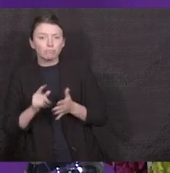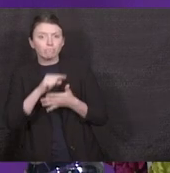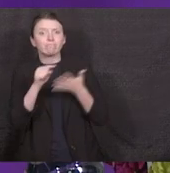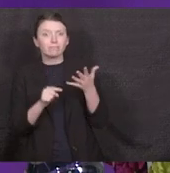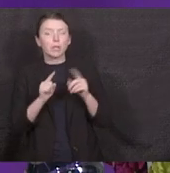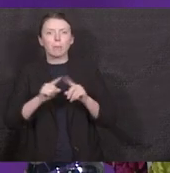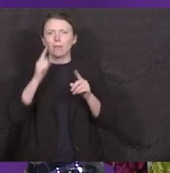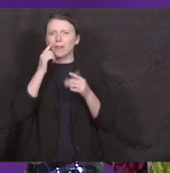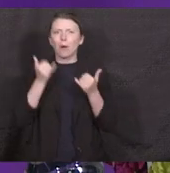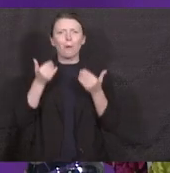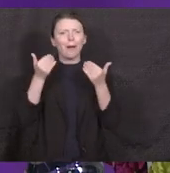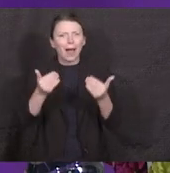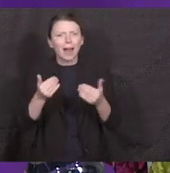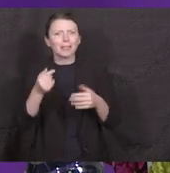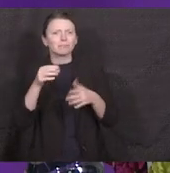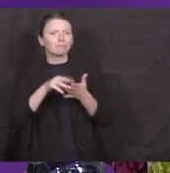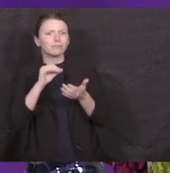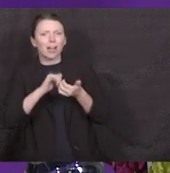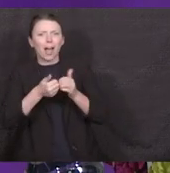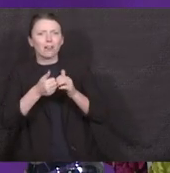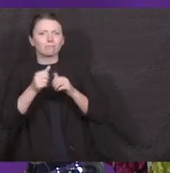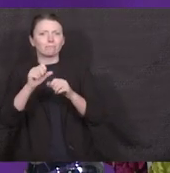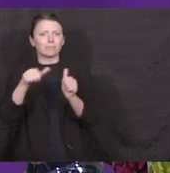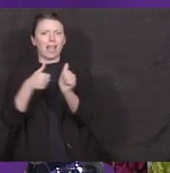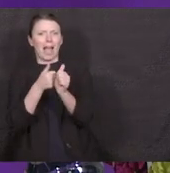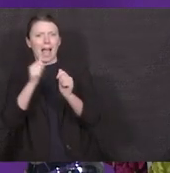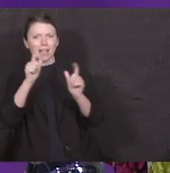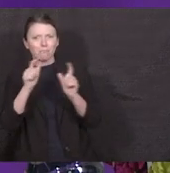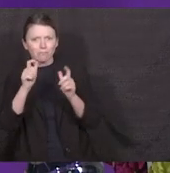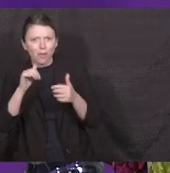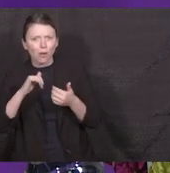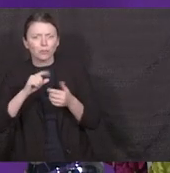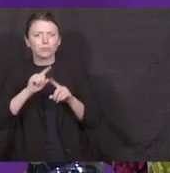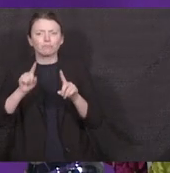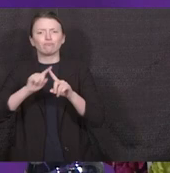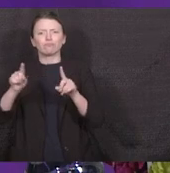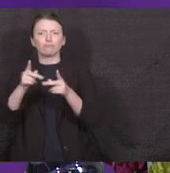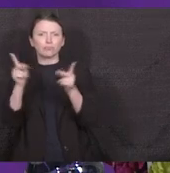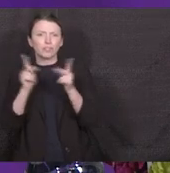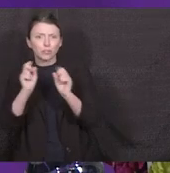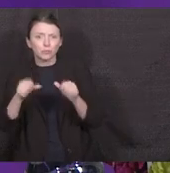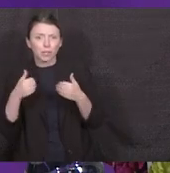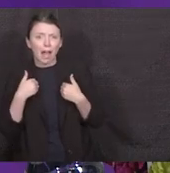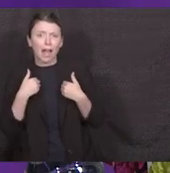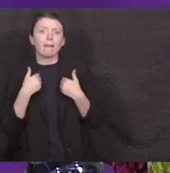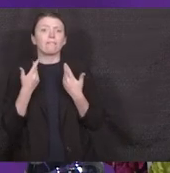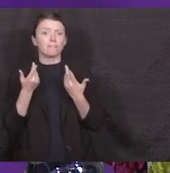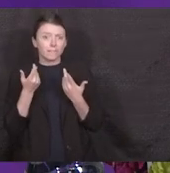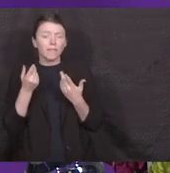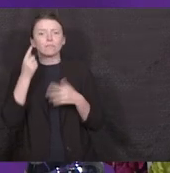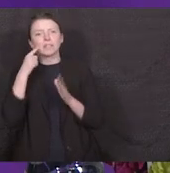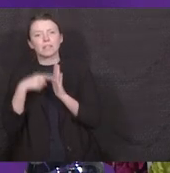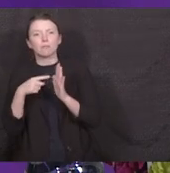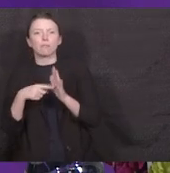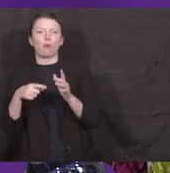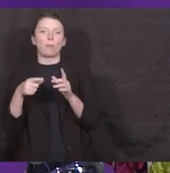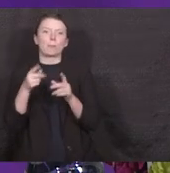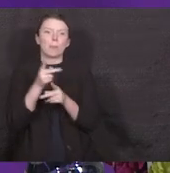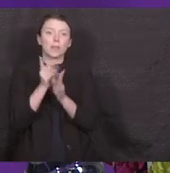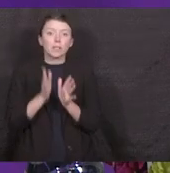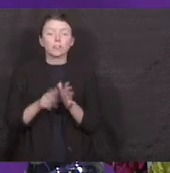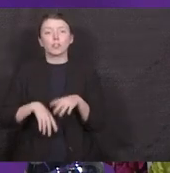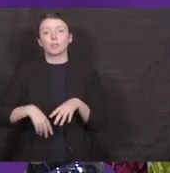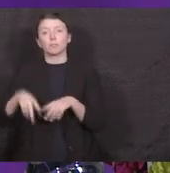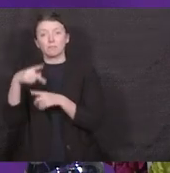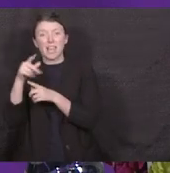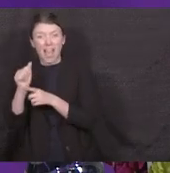should learn how to work behind the camera. What are all the different, positions you can get in below-the-line jobs, as a producer, as a production assistant,